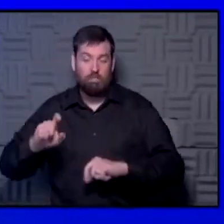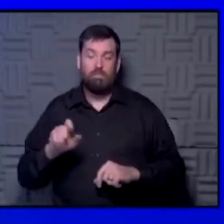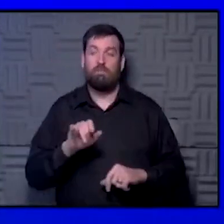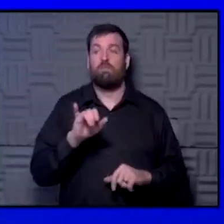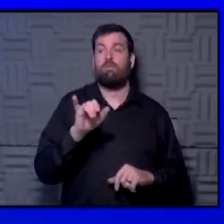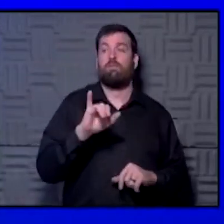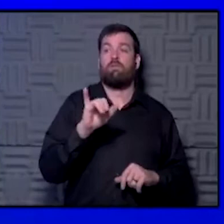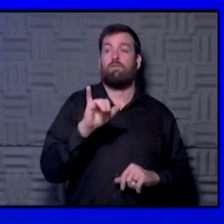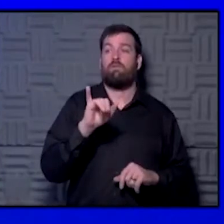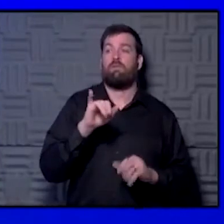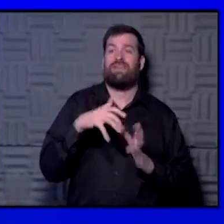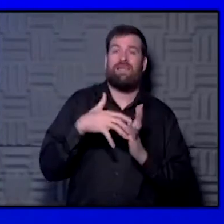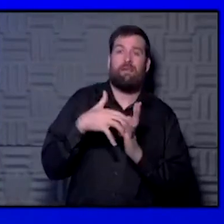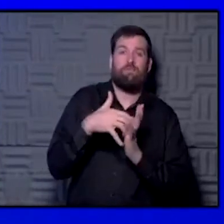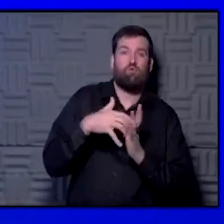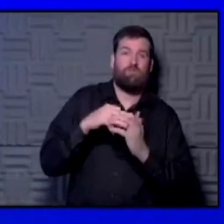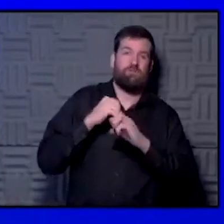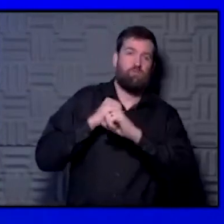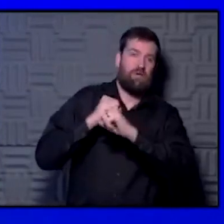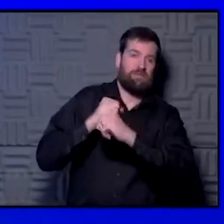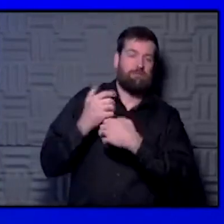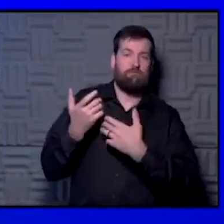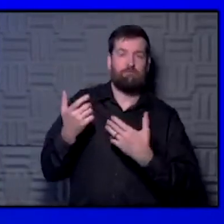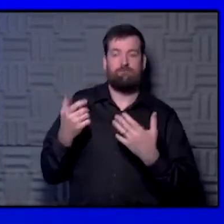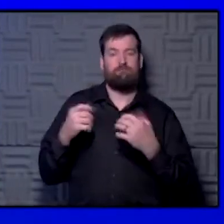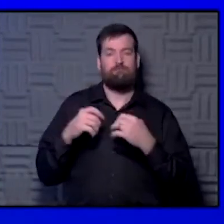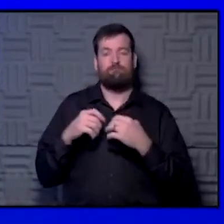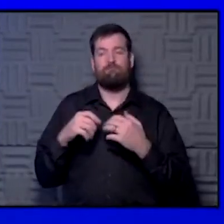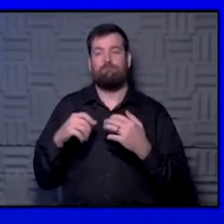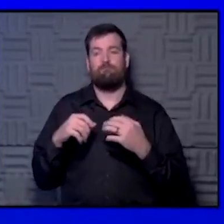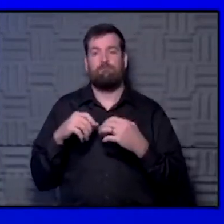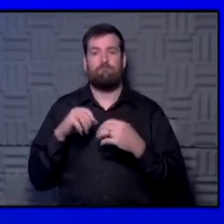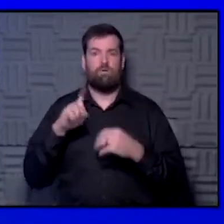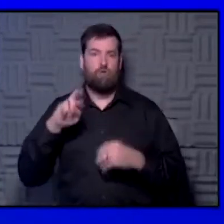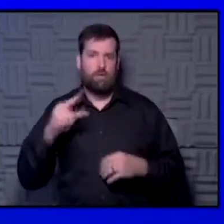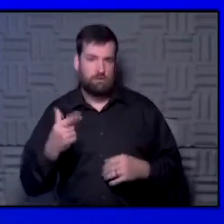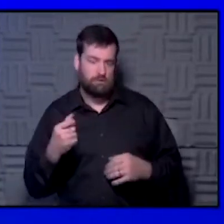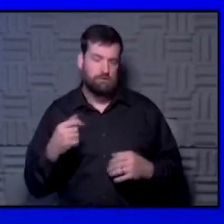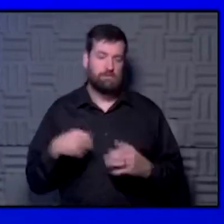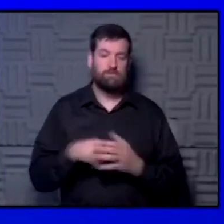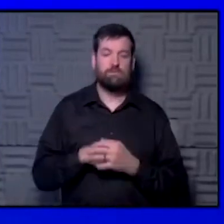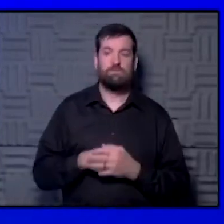as immunosuppressive type drugs, things that we